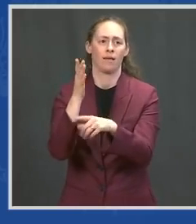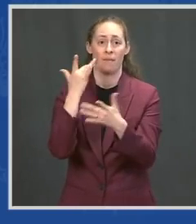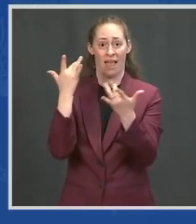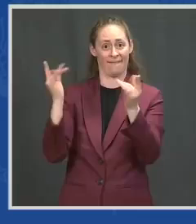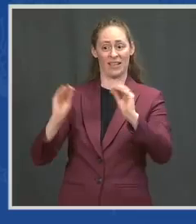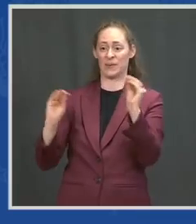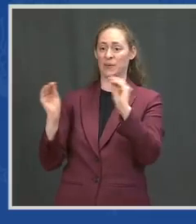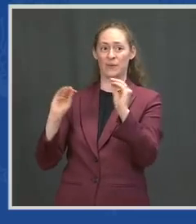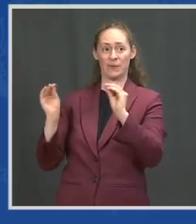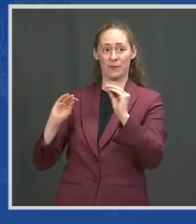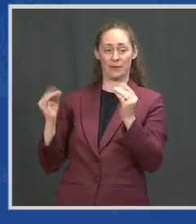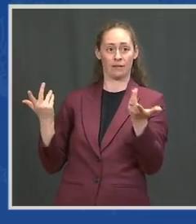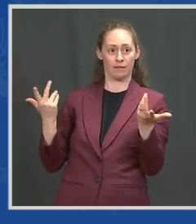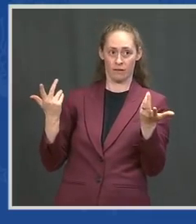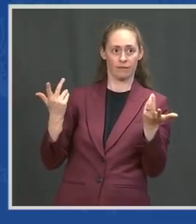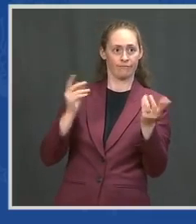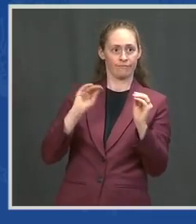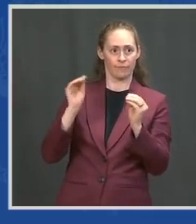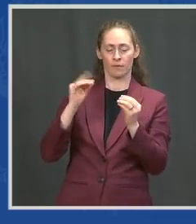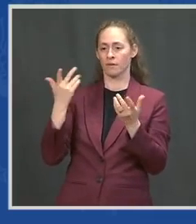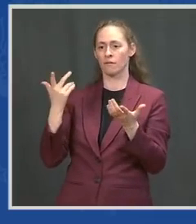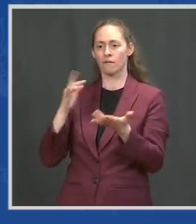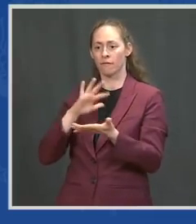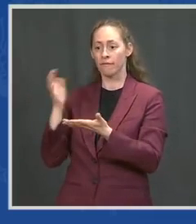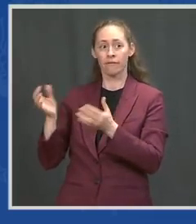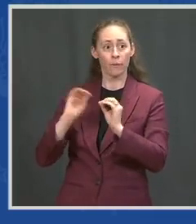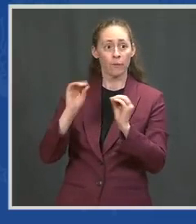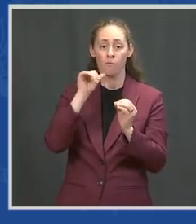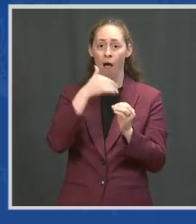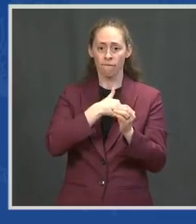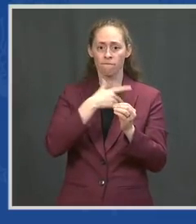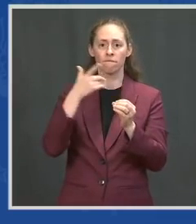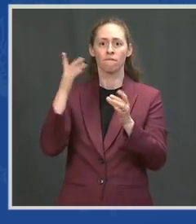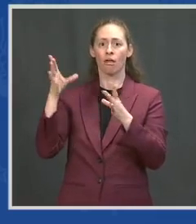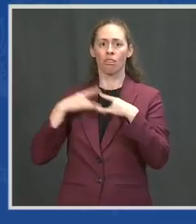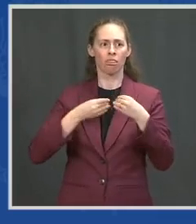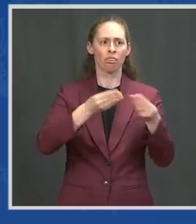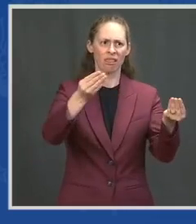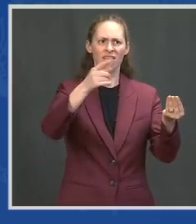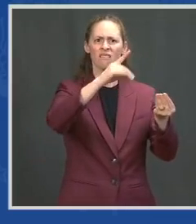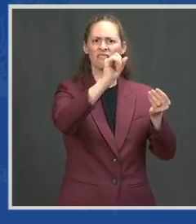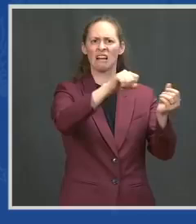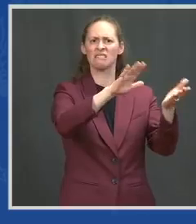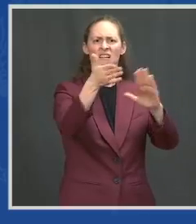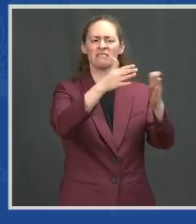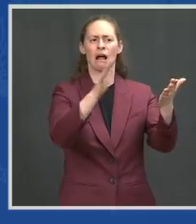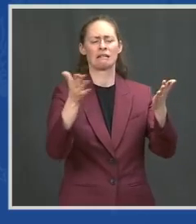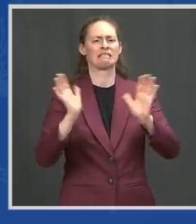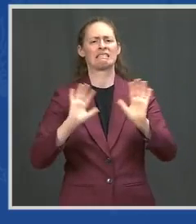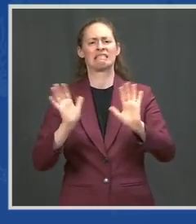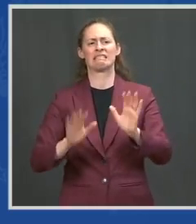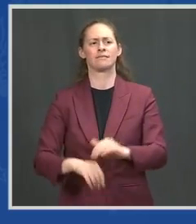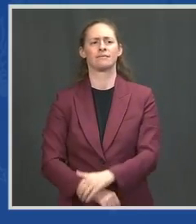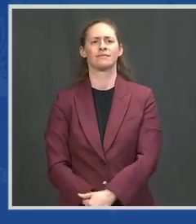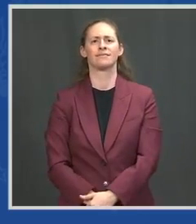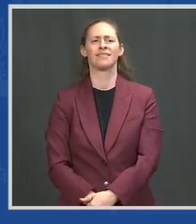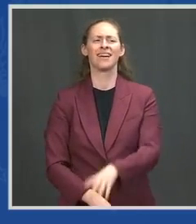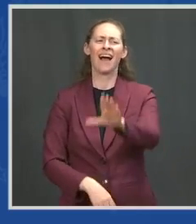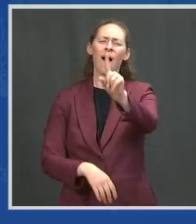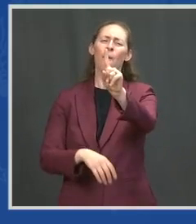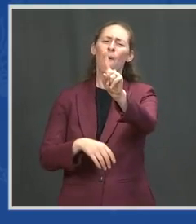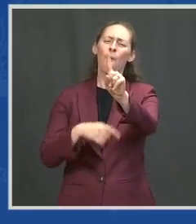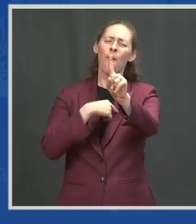may cause other people to get sick and maybe die. Mr. President, if this phase... Let me finish here, okay? I promise I'll get to